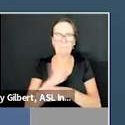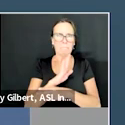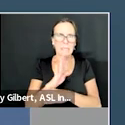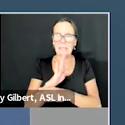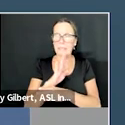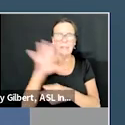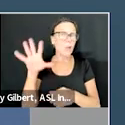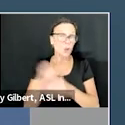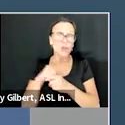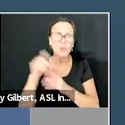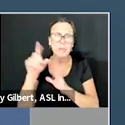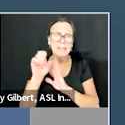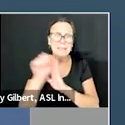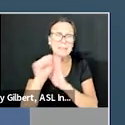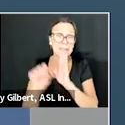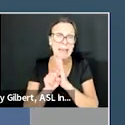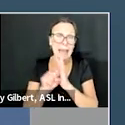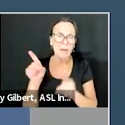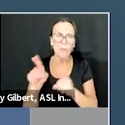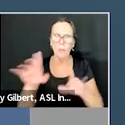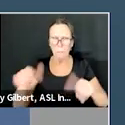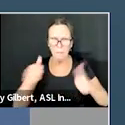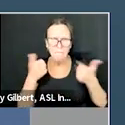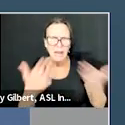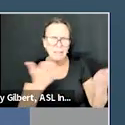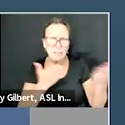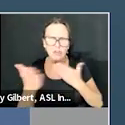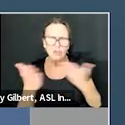providing services for people with disabilities was doing so